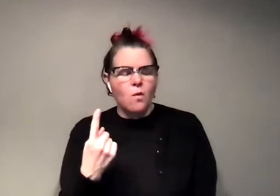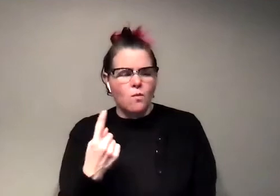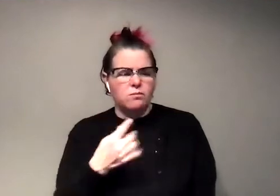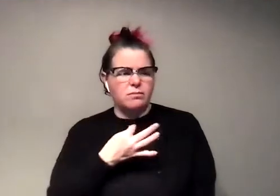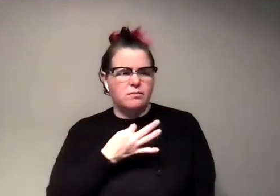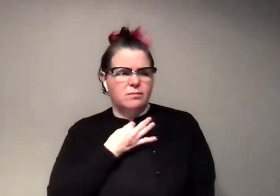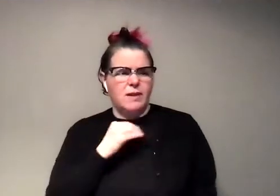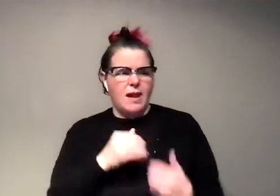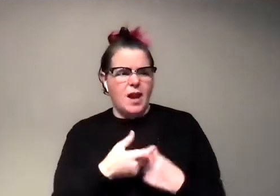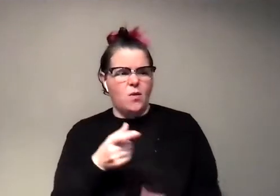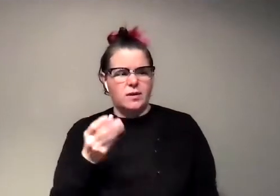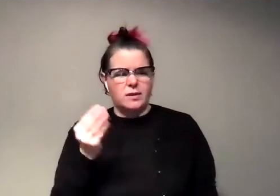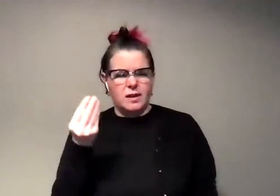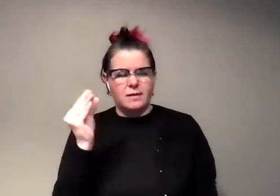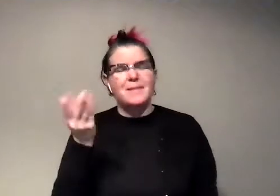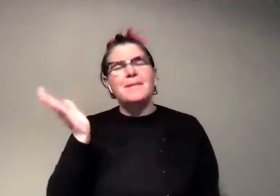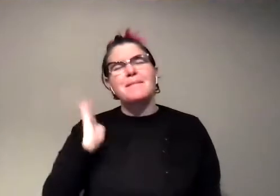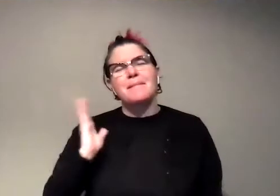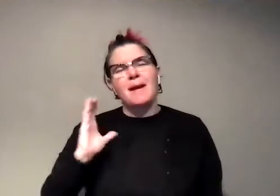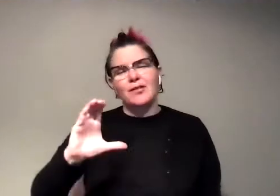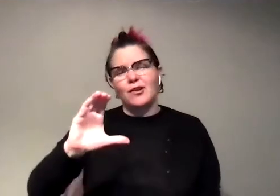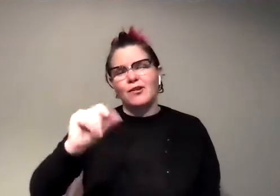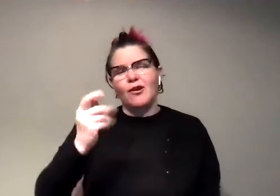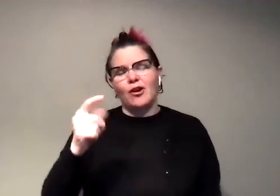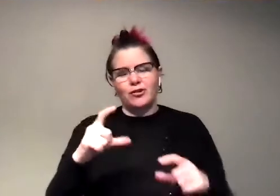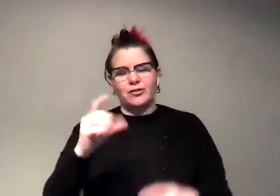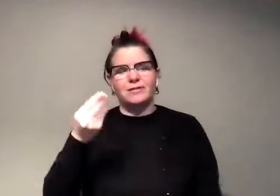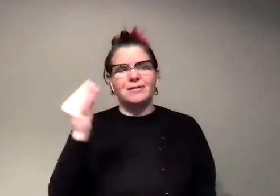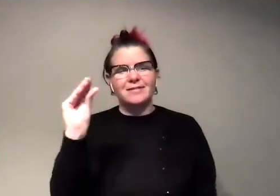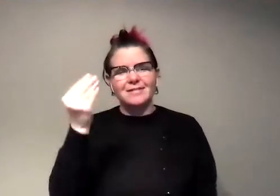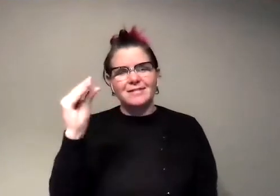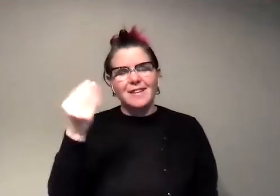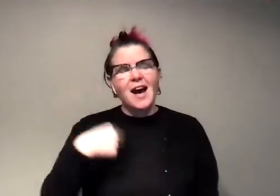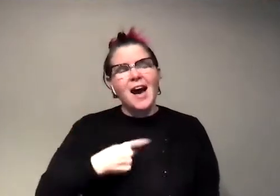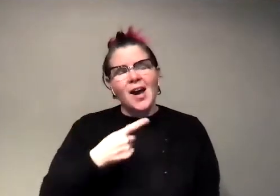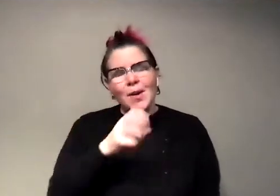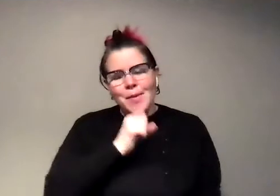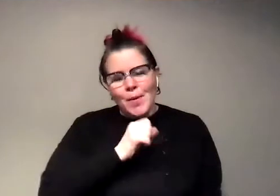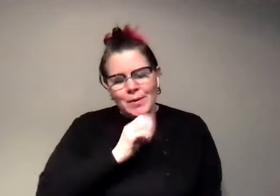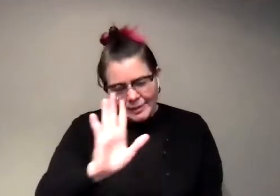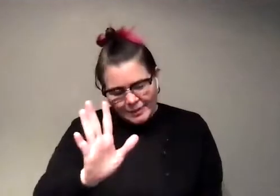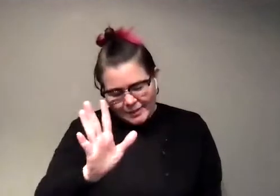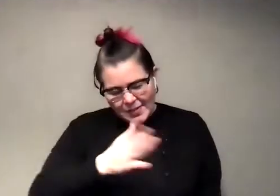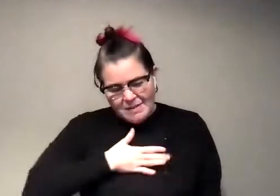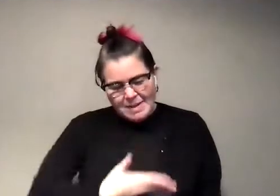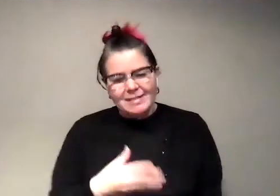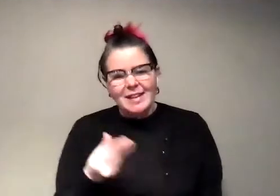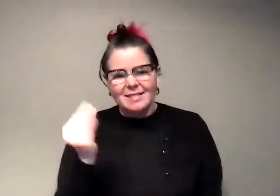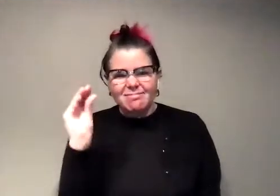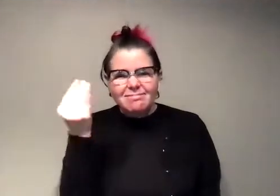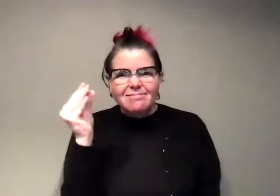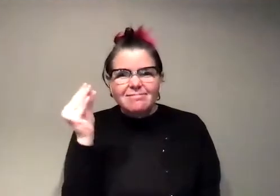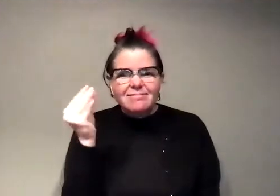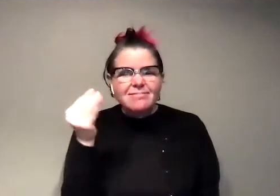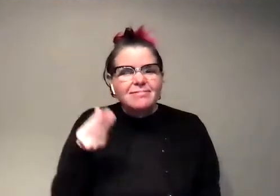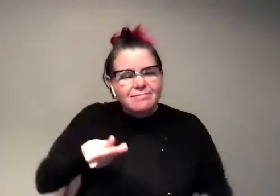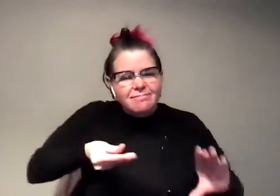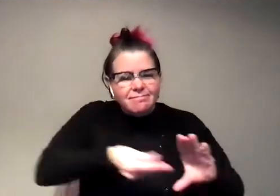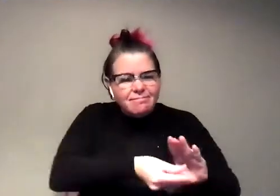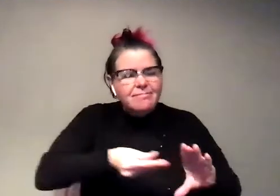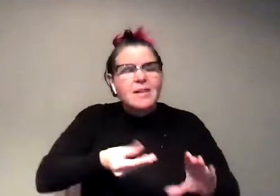work? Obviously back then we were gaming with Well, cartridges. none of us I know I'm dating myself a yeah, little yeah, bit, yeah. yeah. It was just interesting